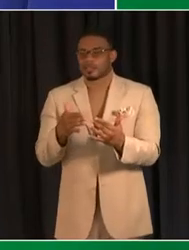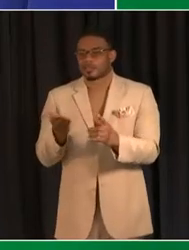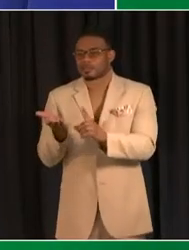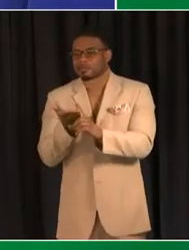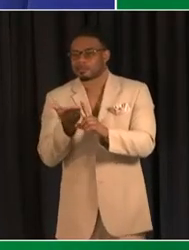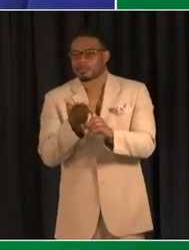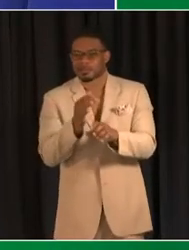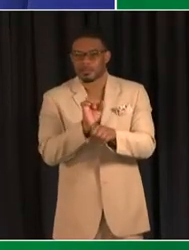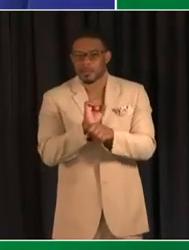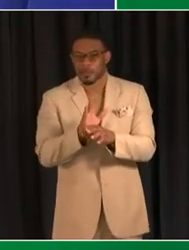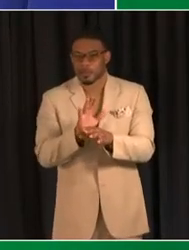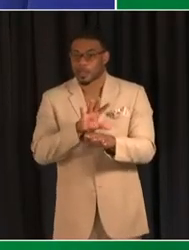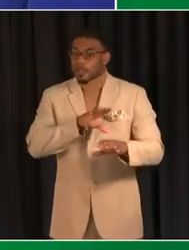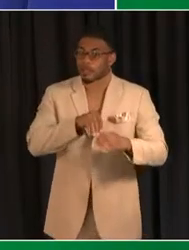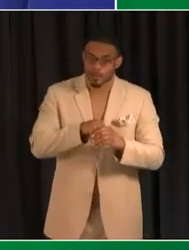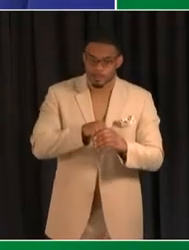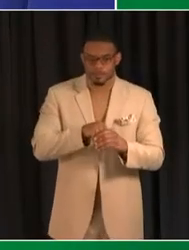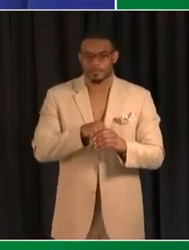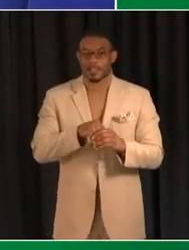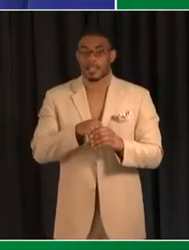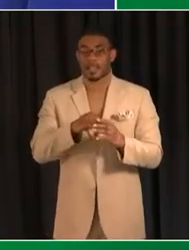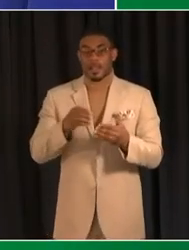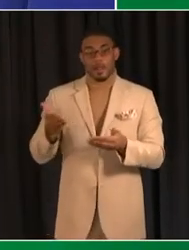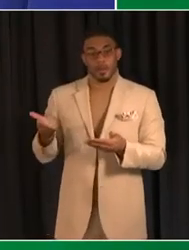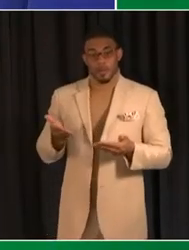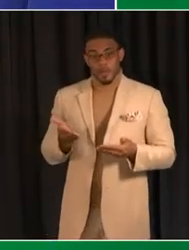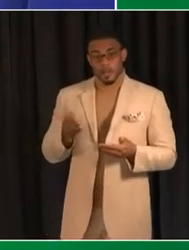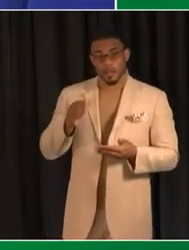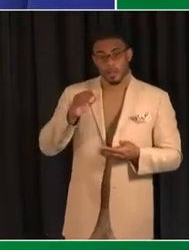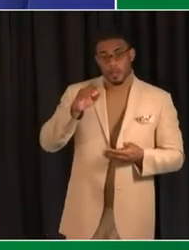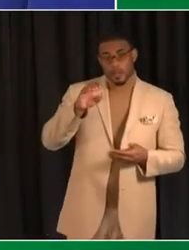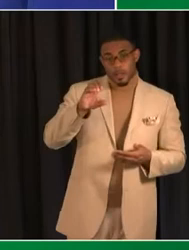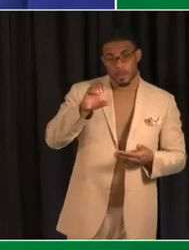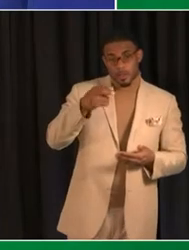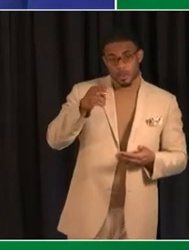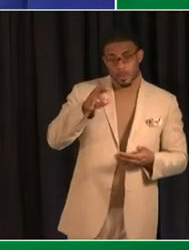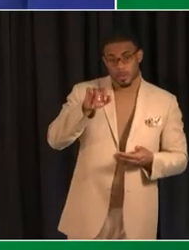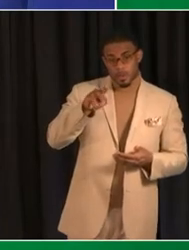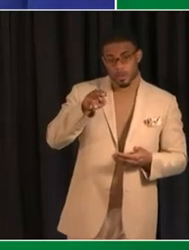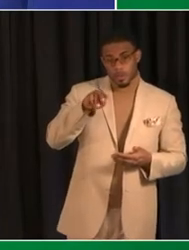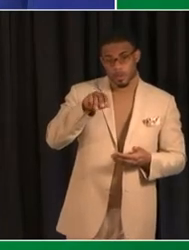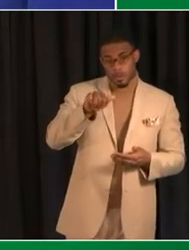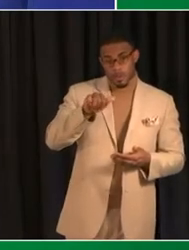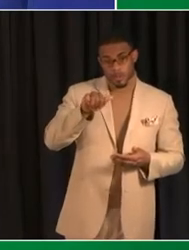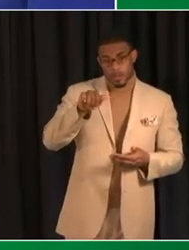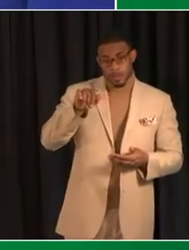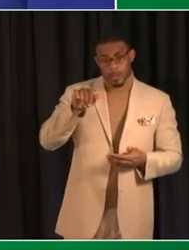get employees engaged again. So with that, I want to bring in Christina